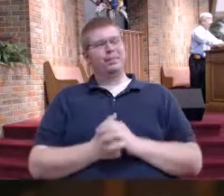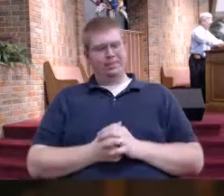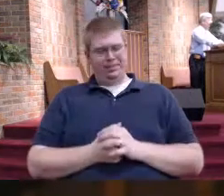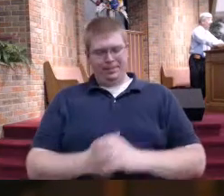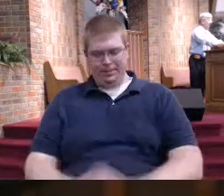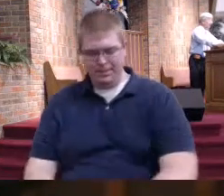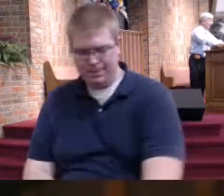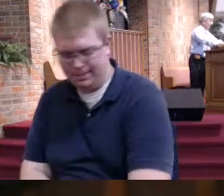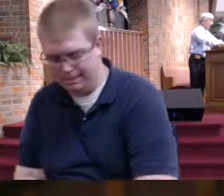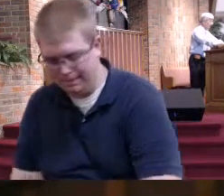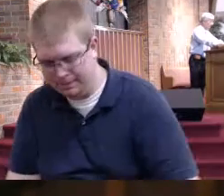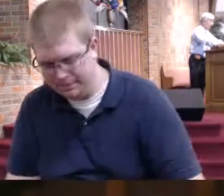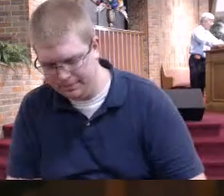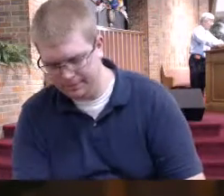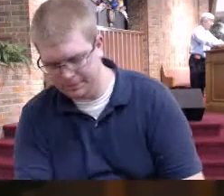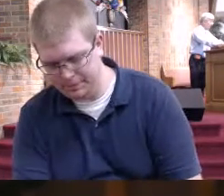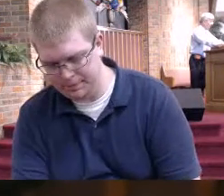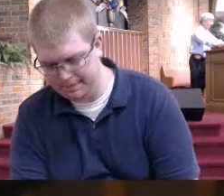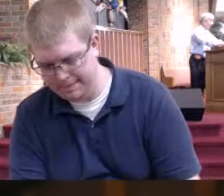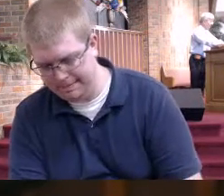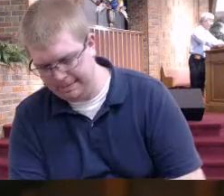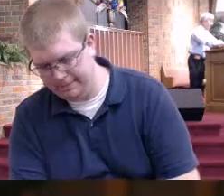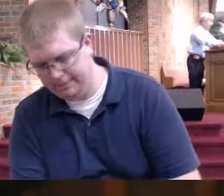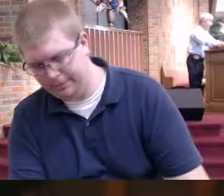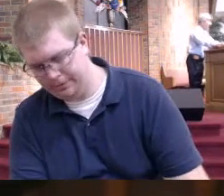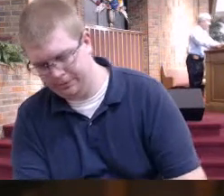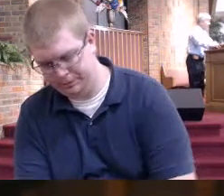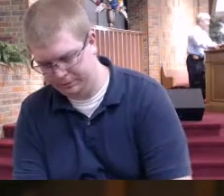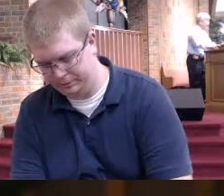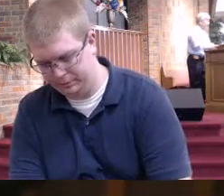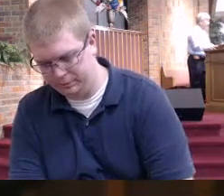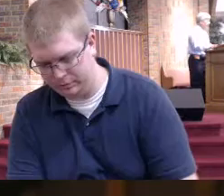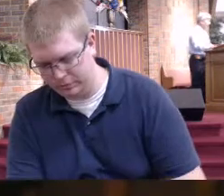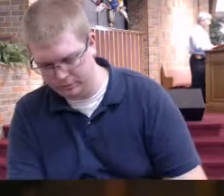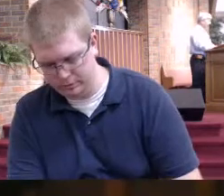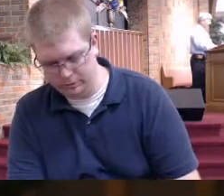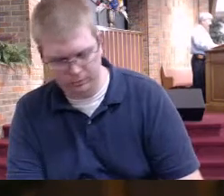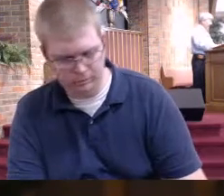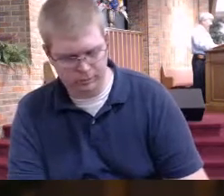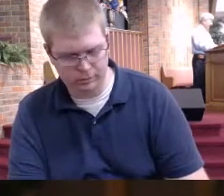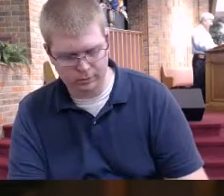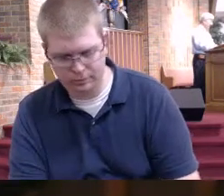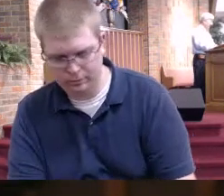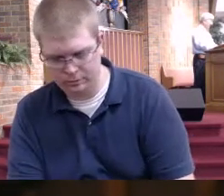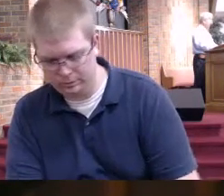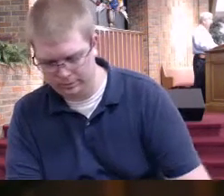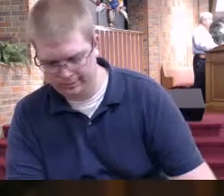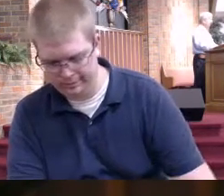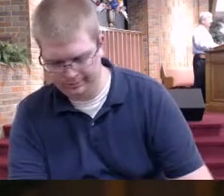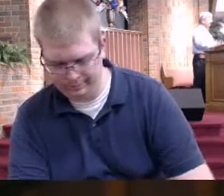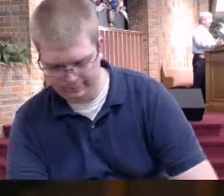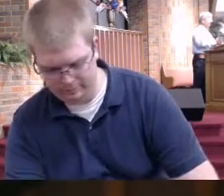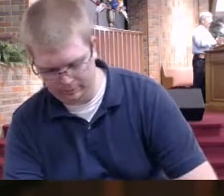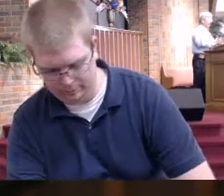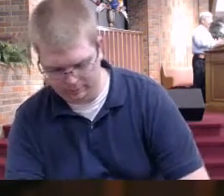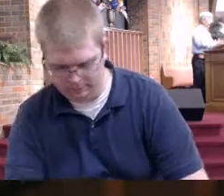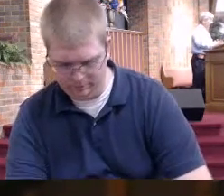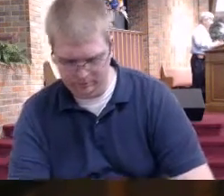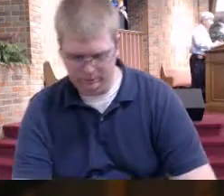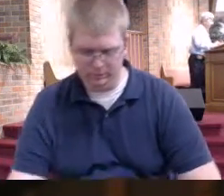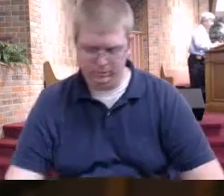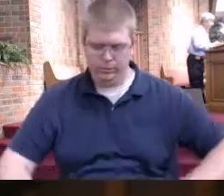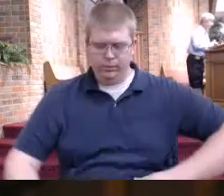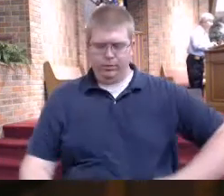247 will be our closing hymn in a moment. 247. We'll do all three stanzas of this before our closing